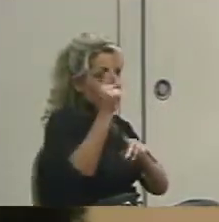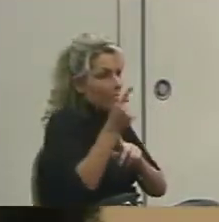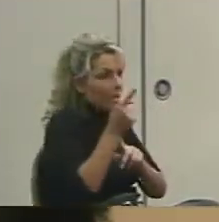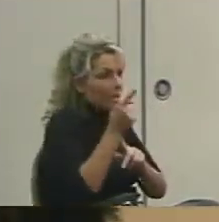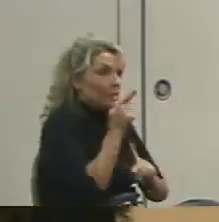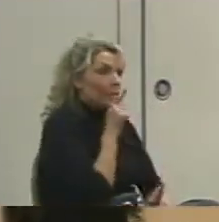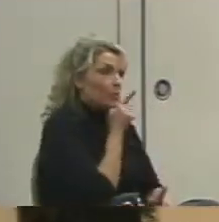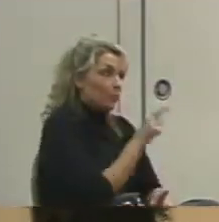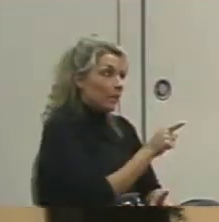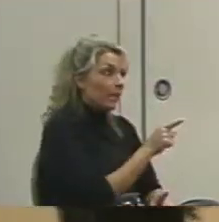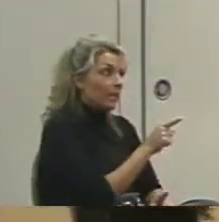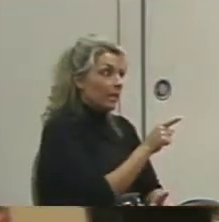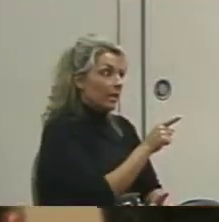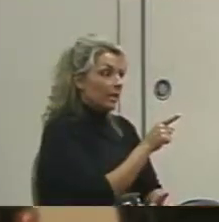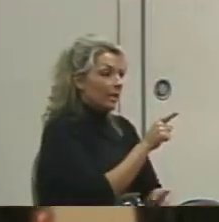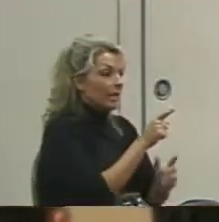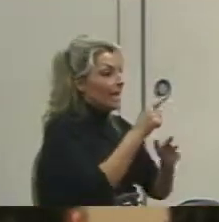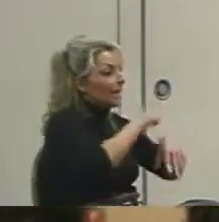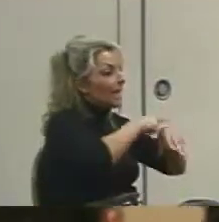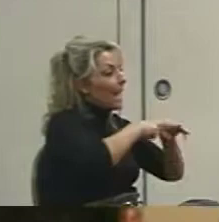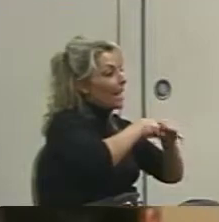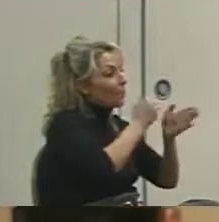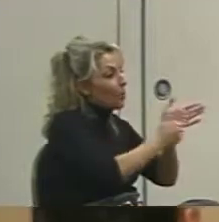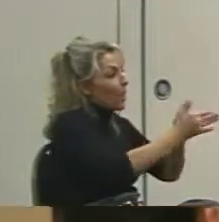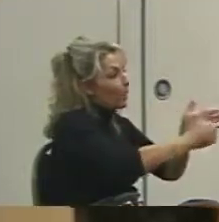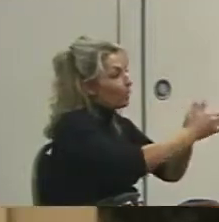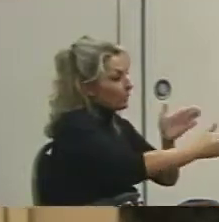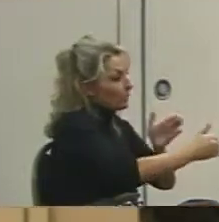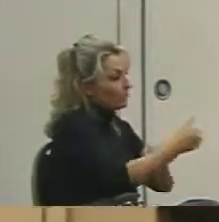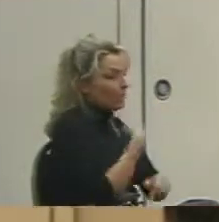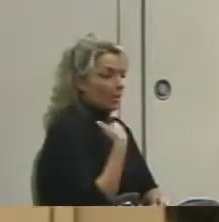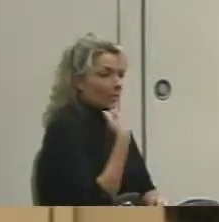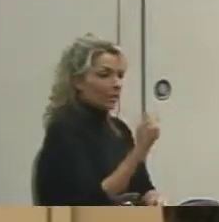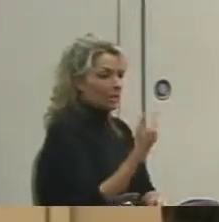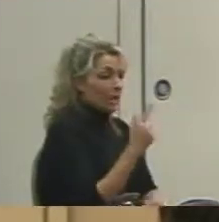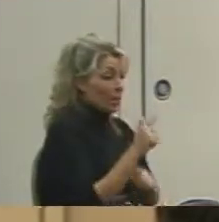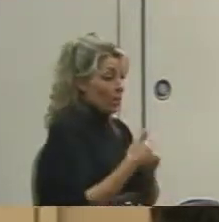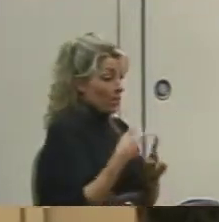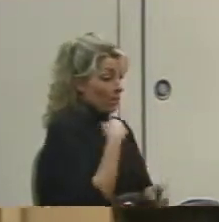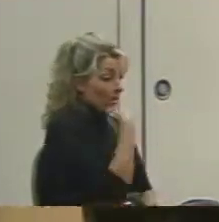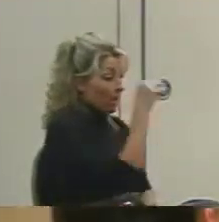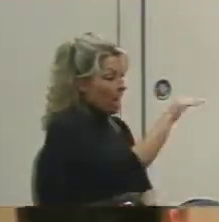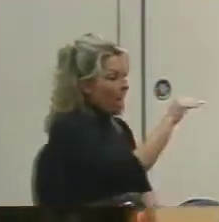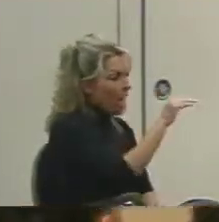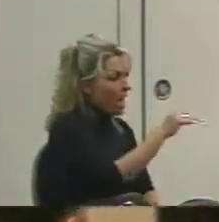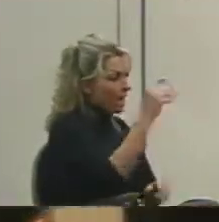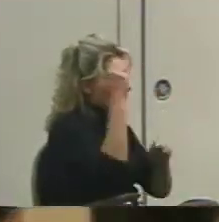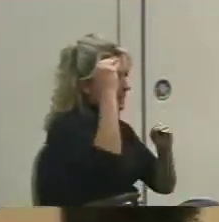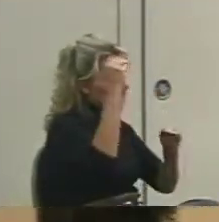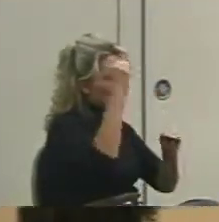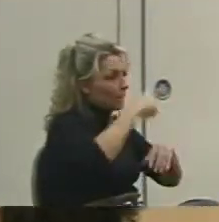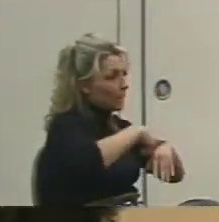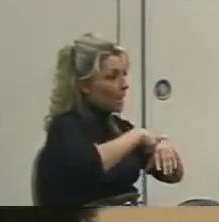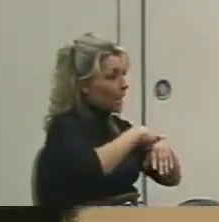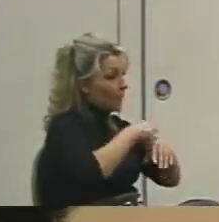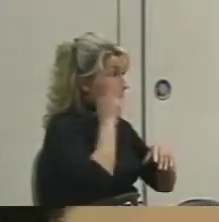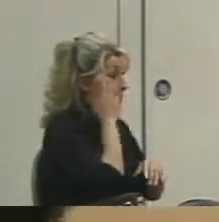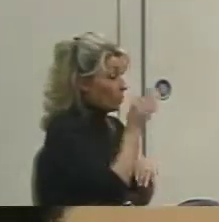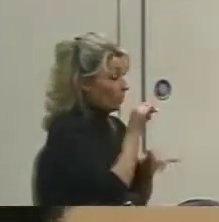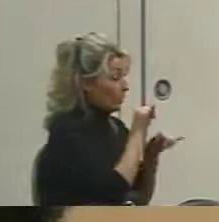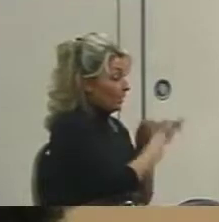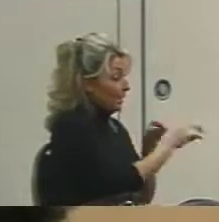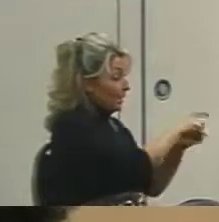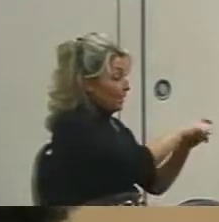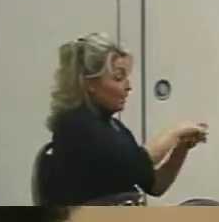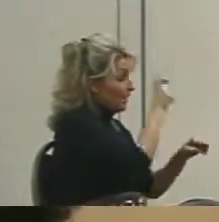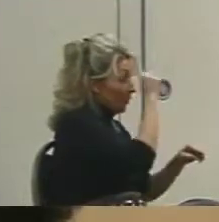a duration. I'm going to say, when I say, hey, it's instructional time, will she stay seated for 10 minutes?